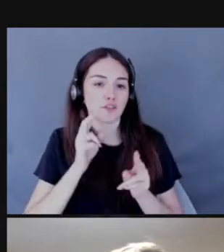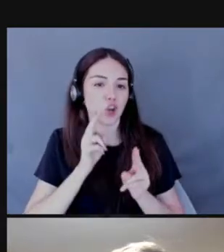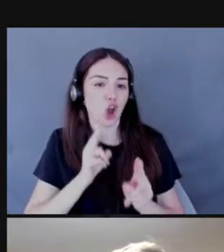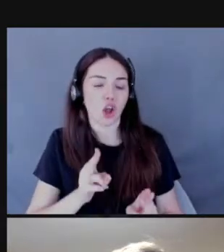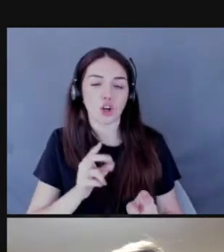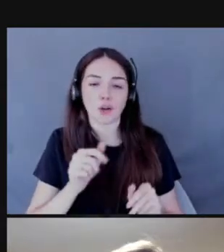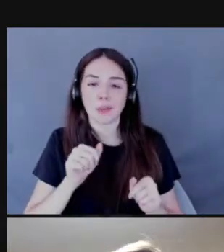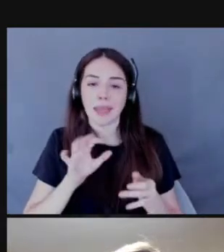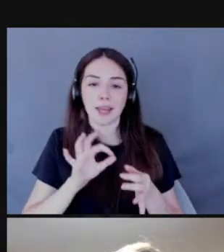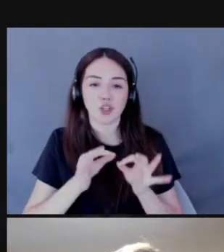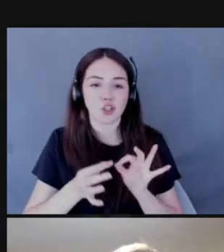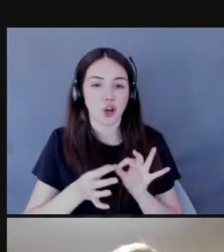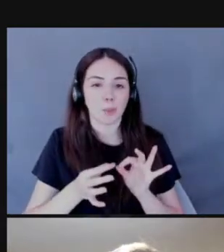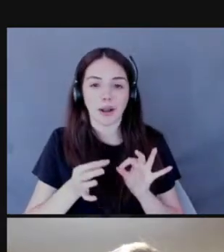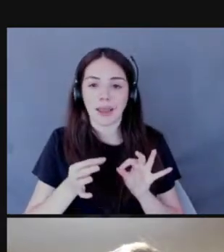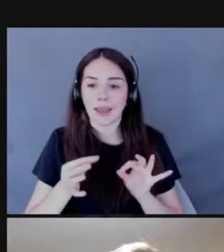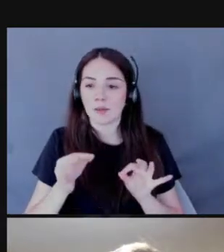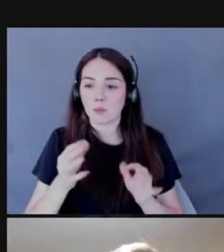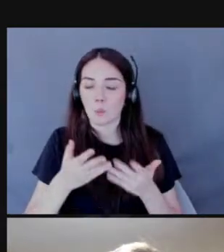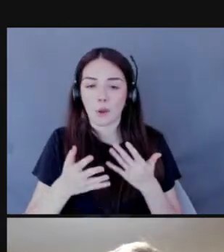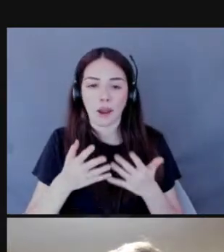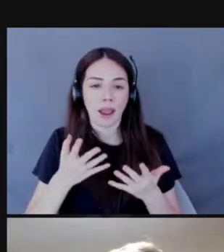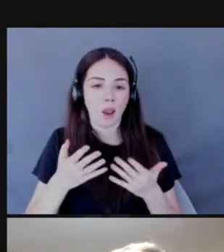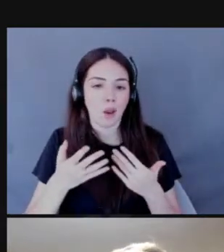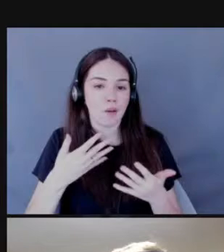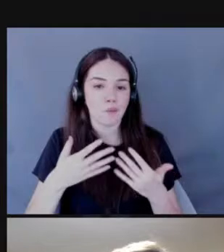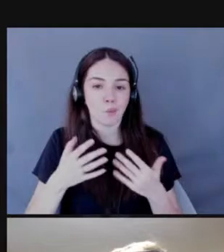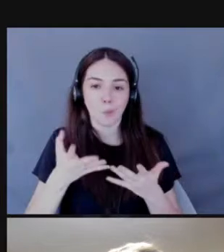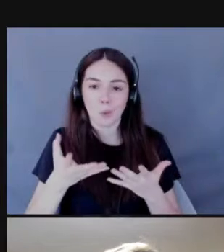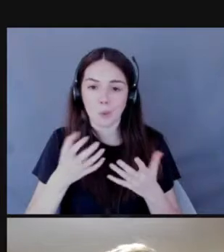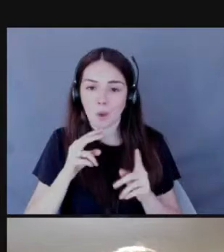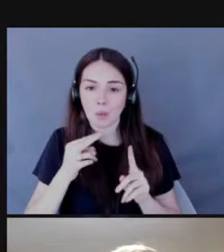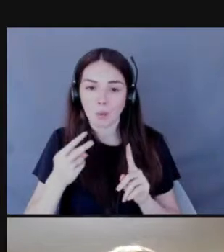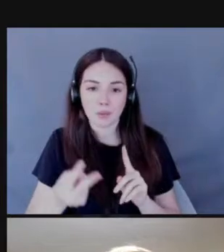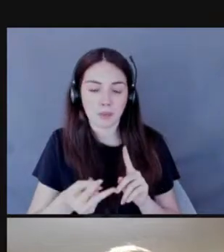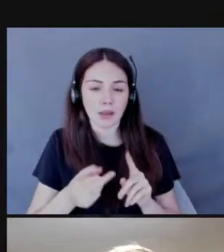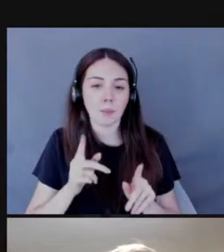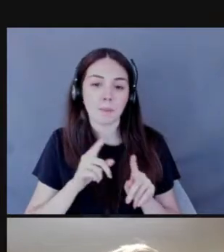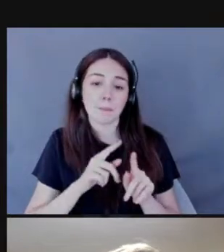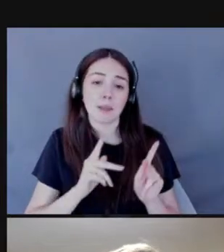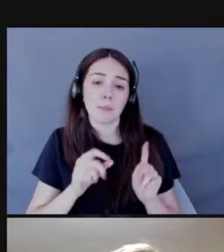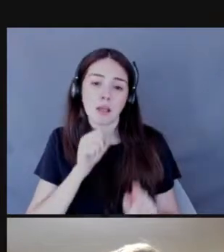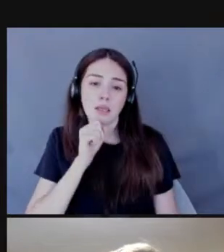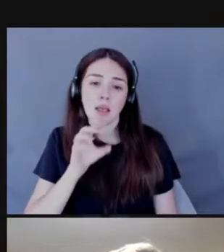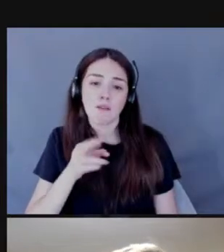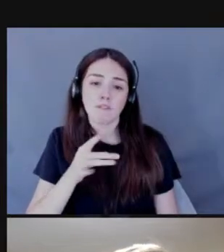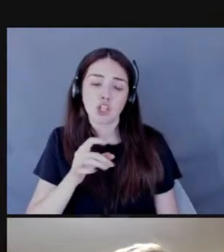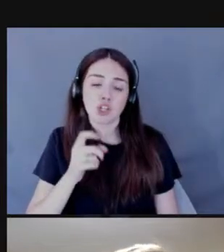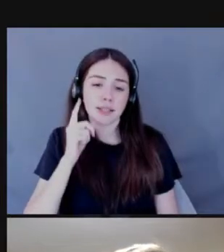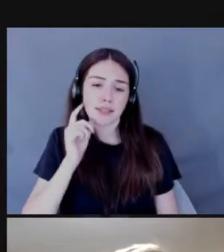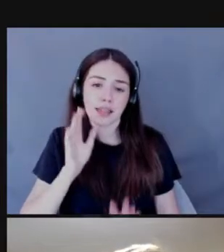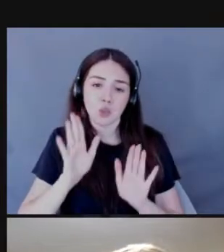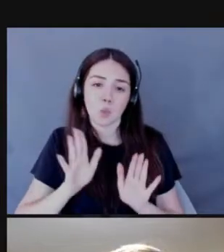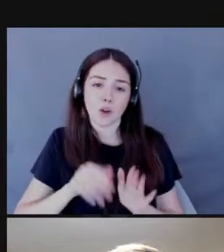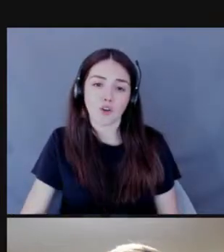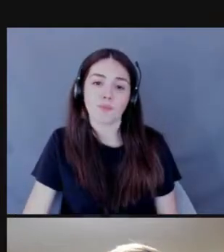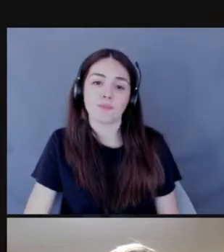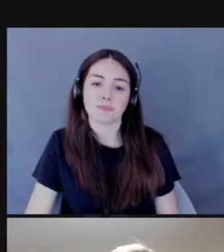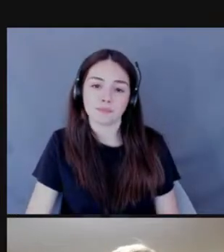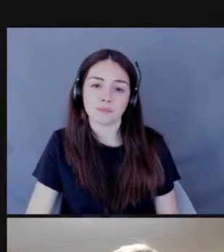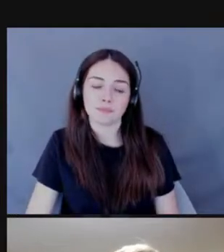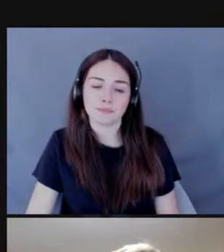however we want, but people really love Chessie. And I think that that's a wonderful thing.